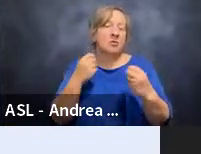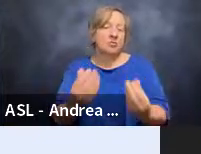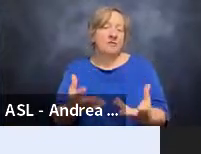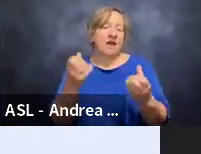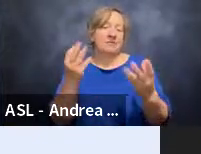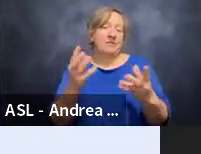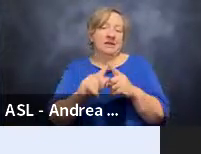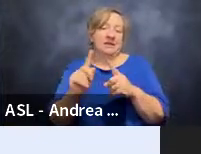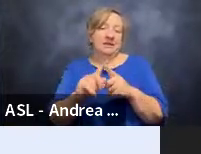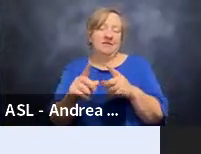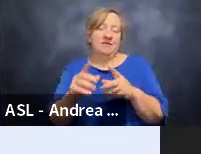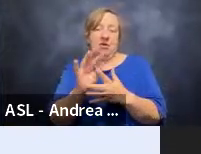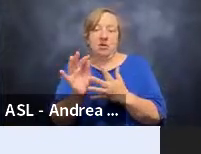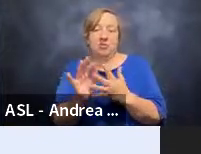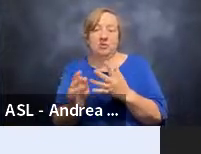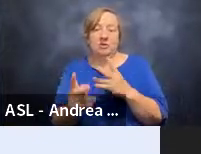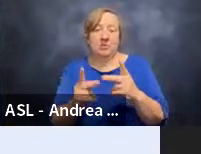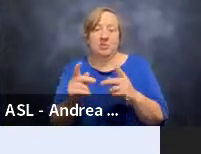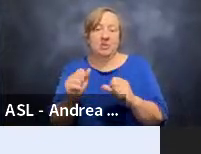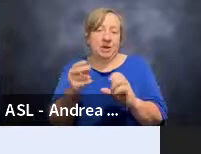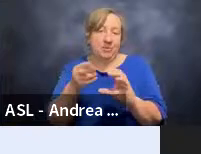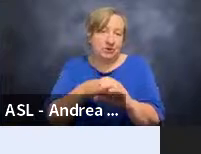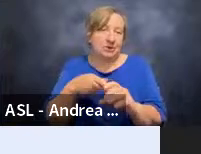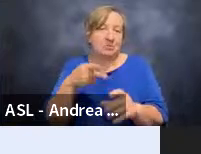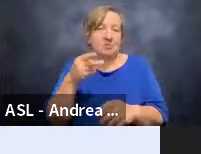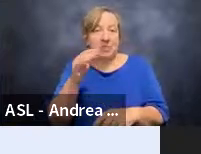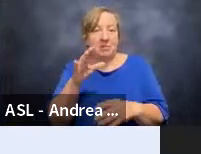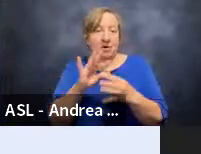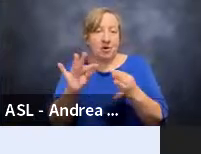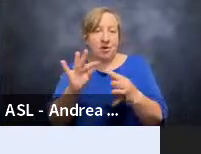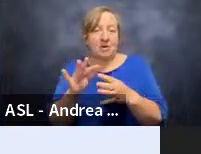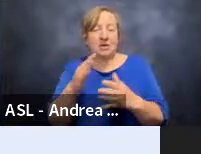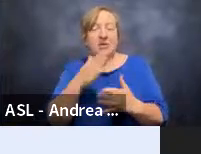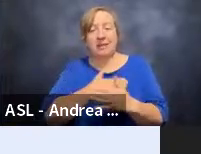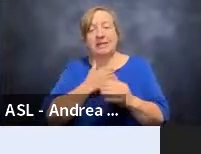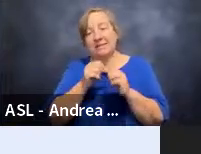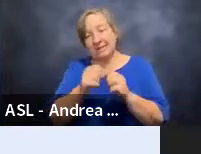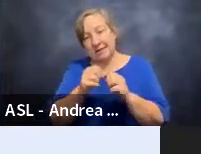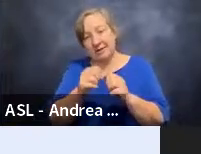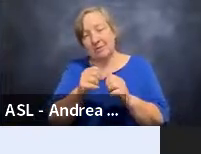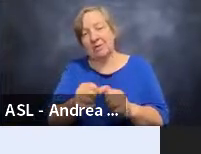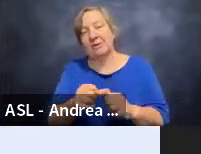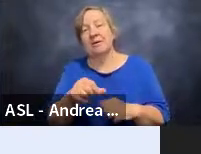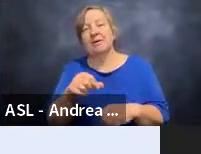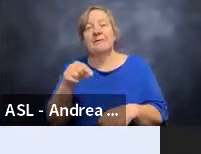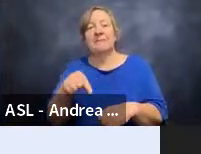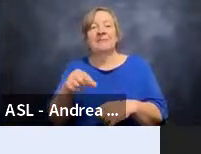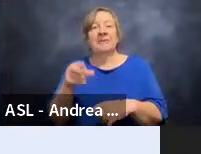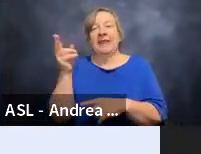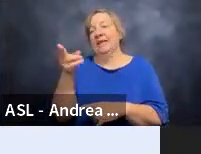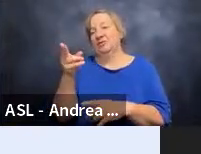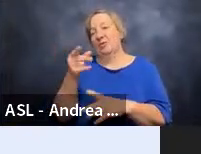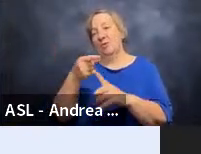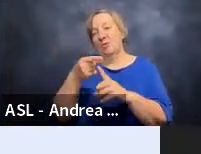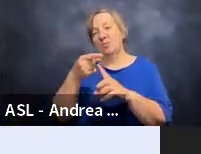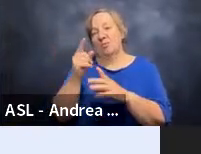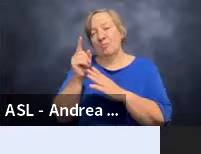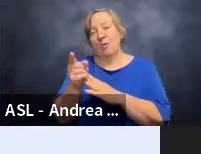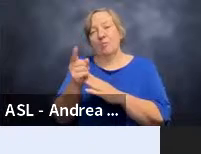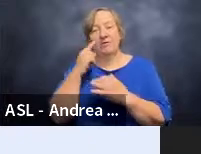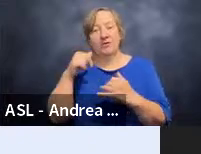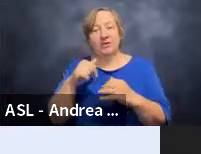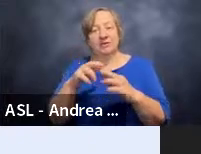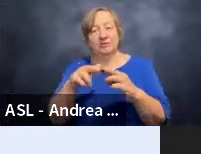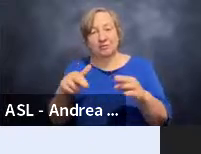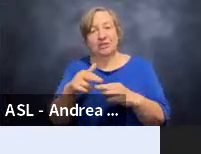provide for people to participate in this public comment. Please keep it going. This is a historic moment for the region, and we need to get it